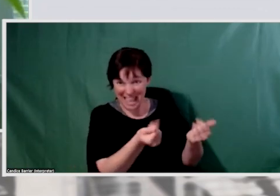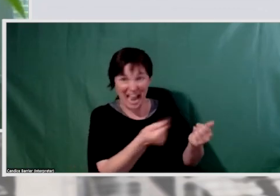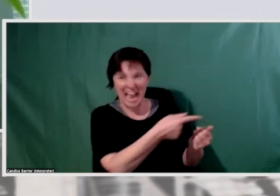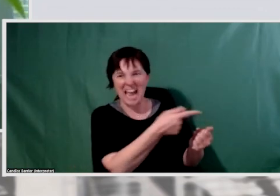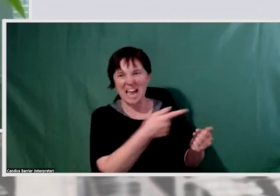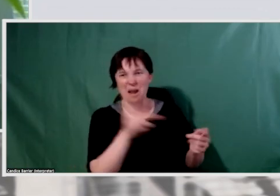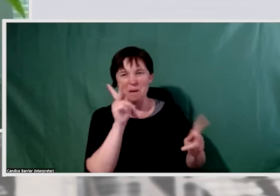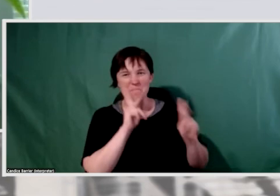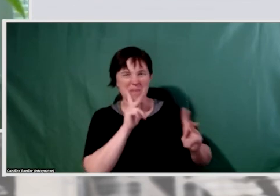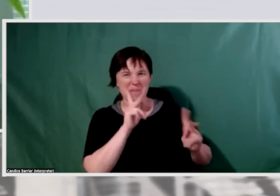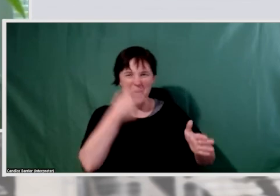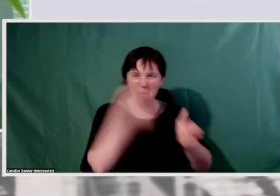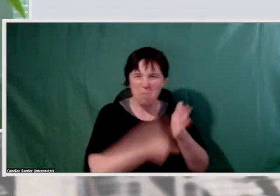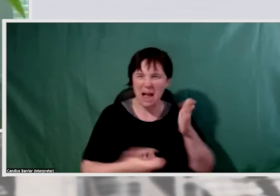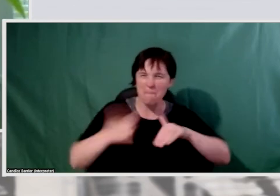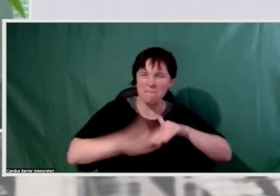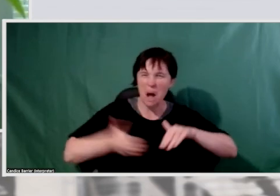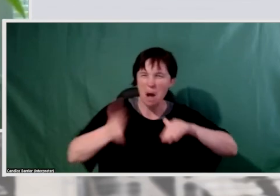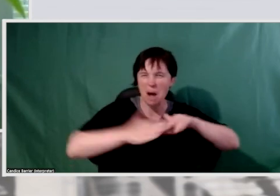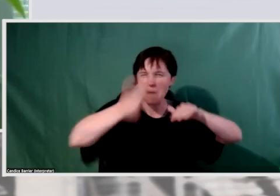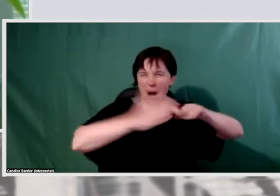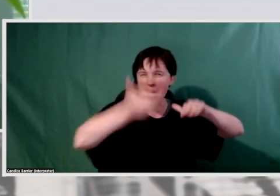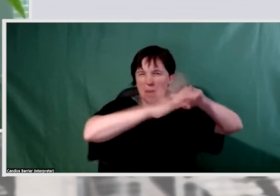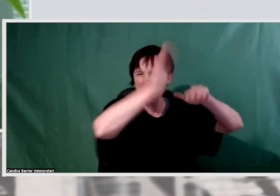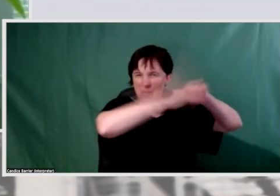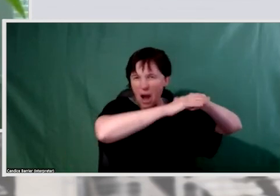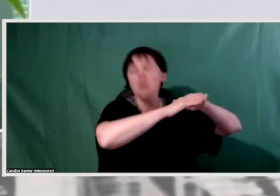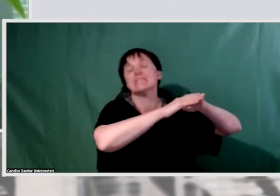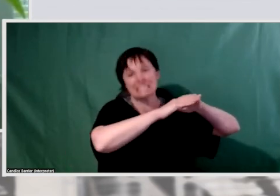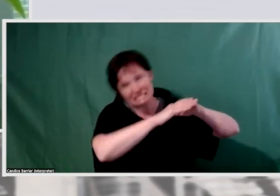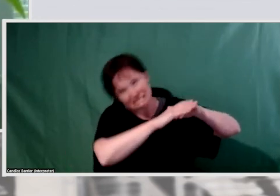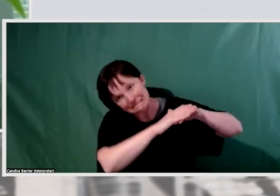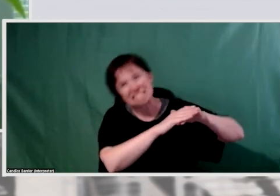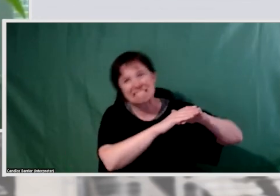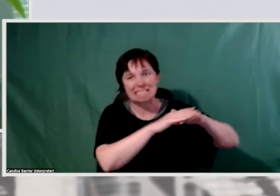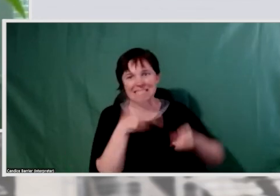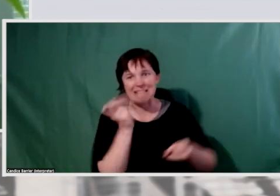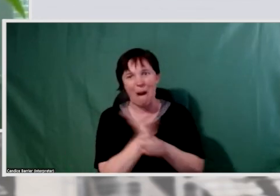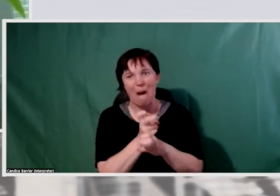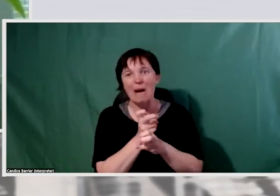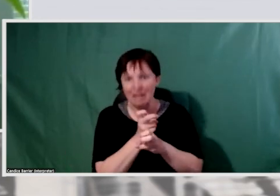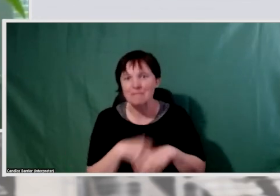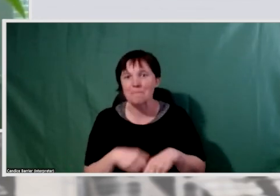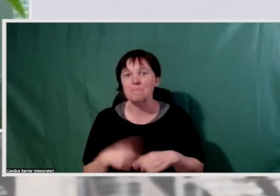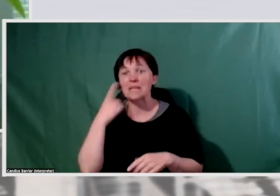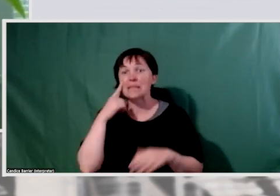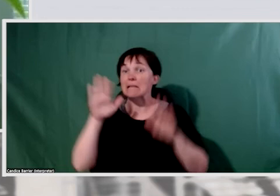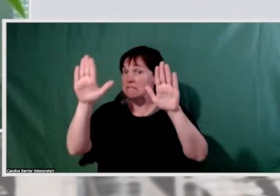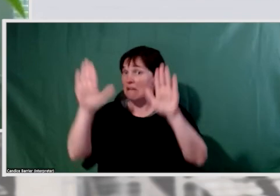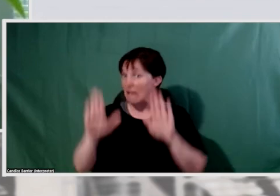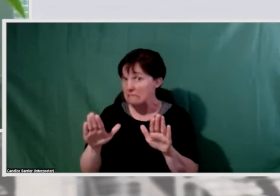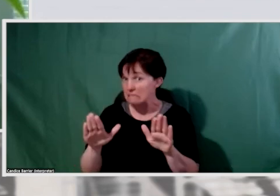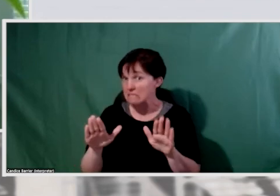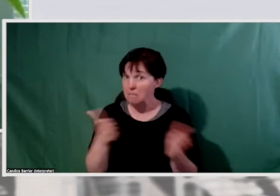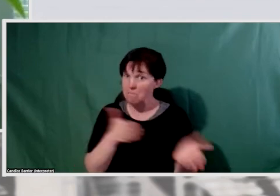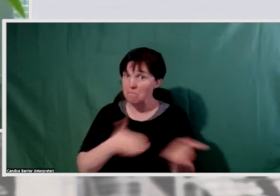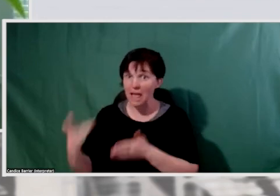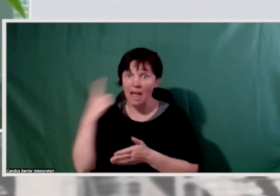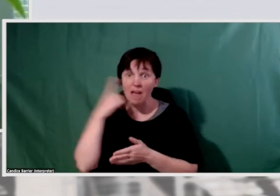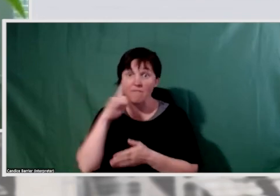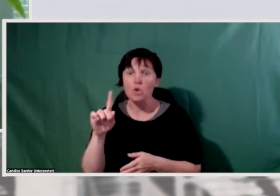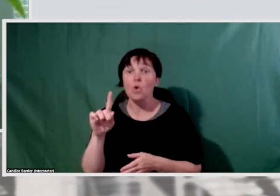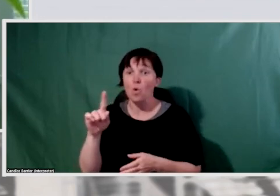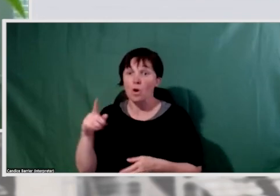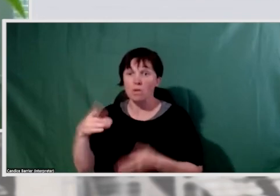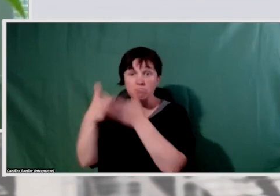know that it's really crucial to some of our programming. They'll raise the price on us. But I think that's an excellent point about publicly owned land. So Chris